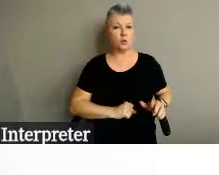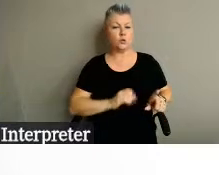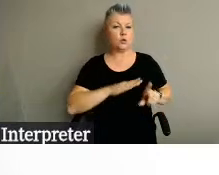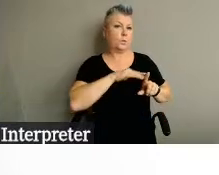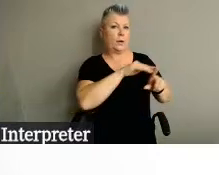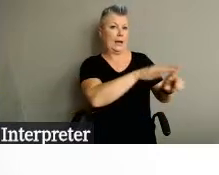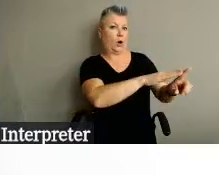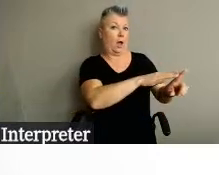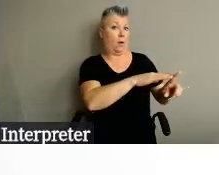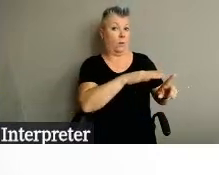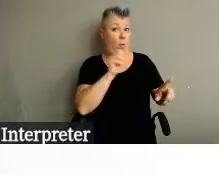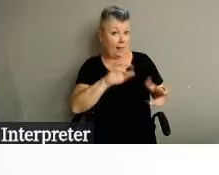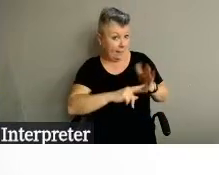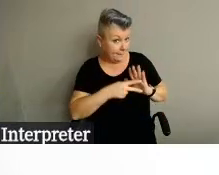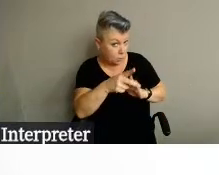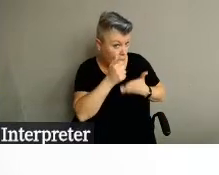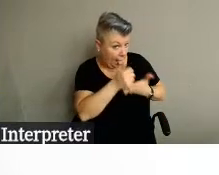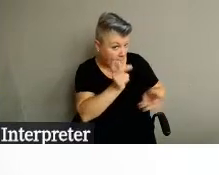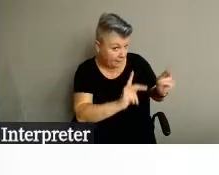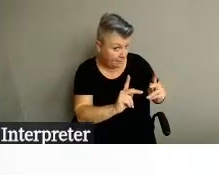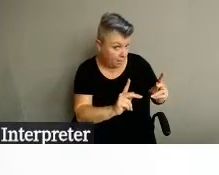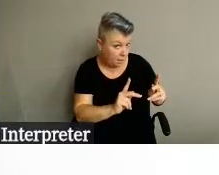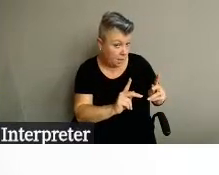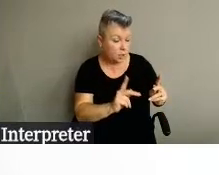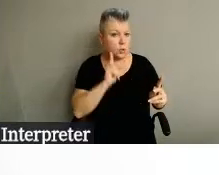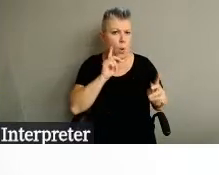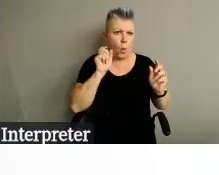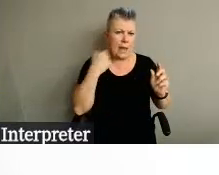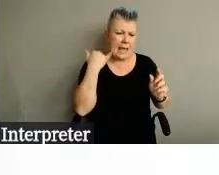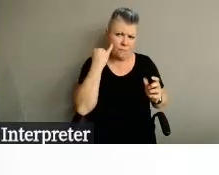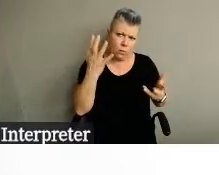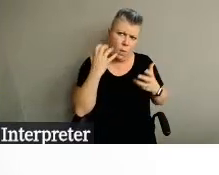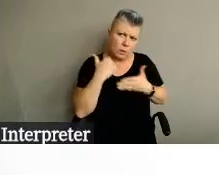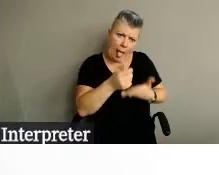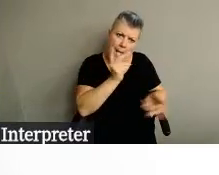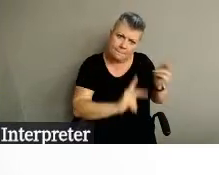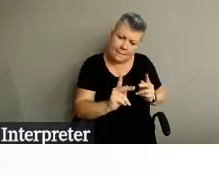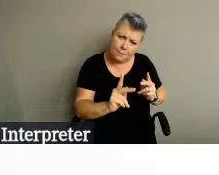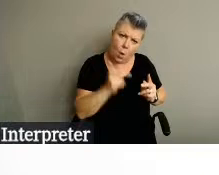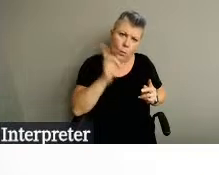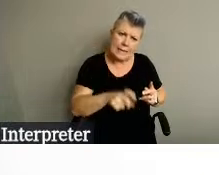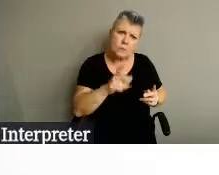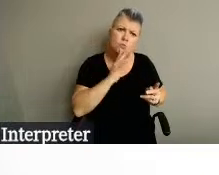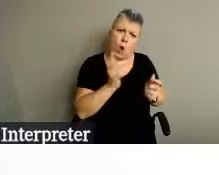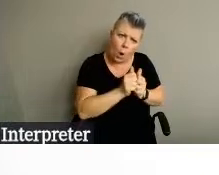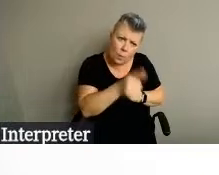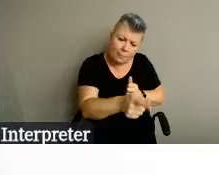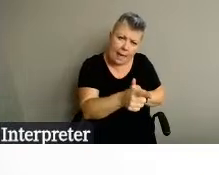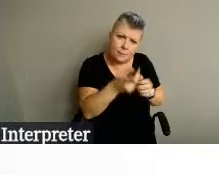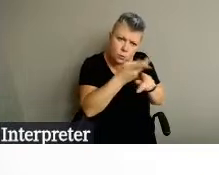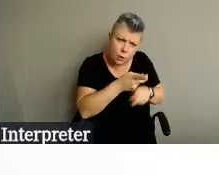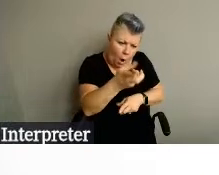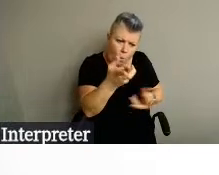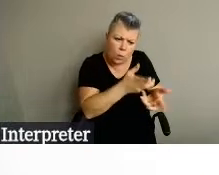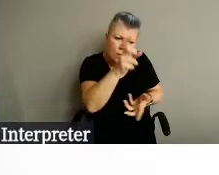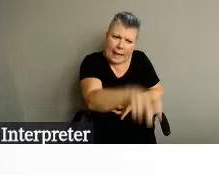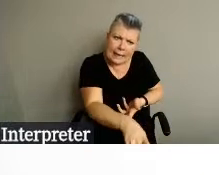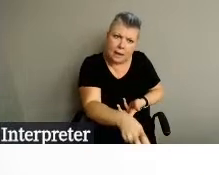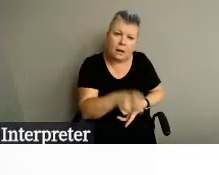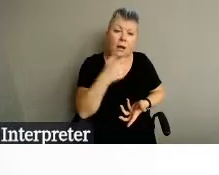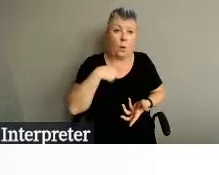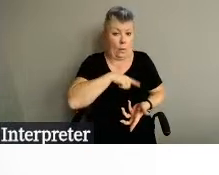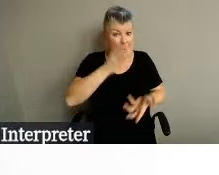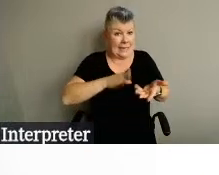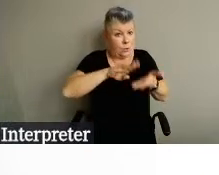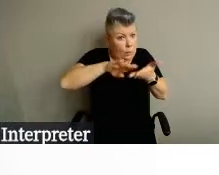people. So in order to help people, we need to talk to them and figure out what they need. We might have to clean up because that will help my mom. That will help my